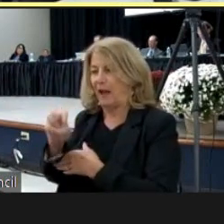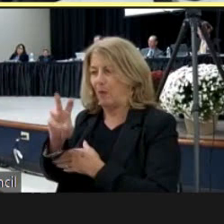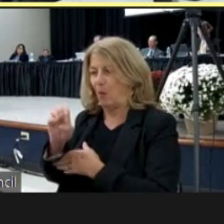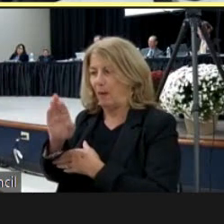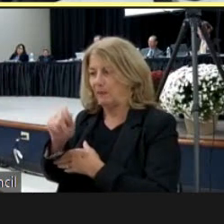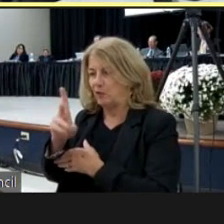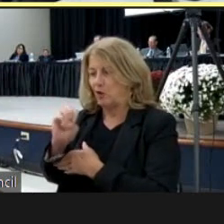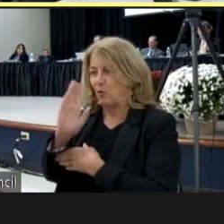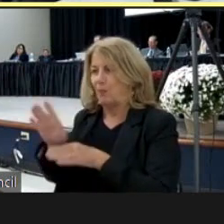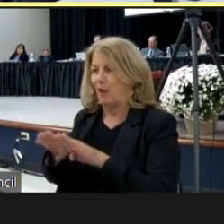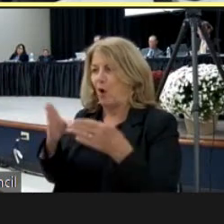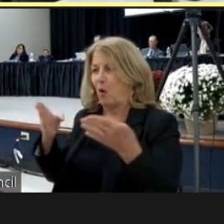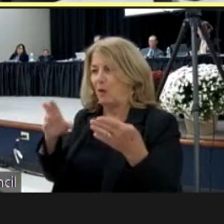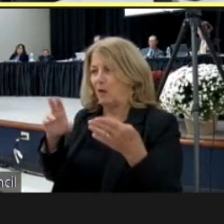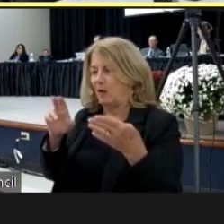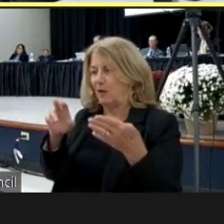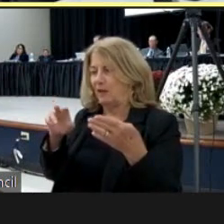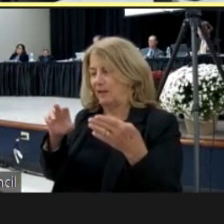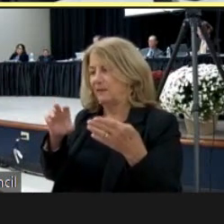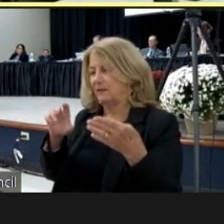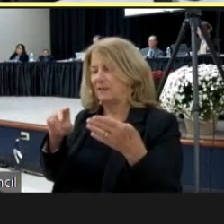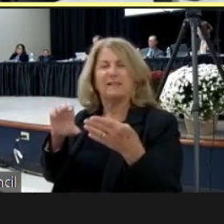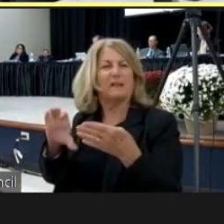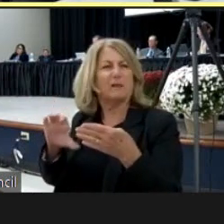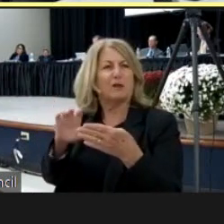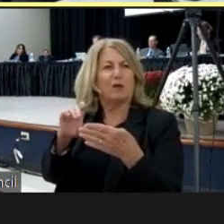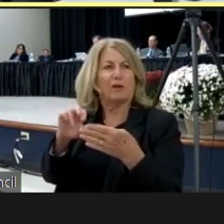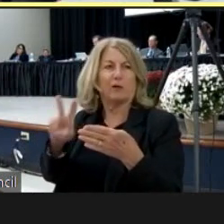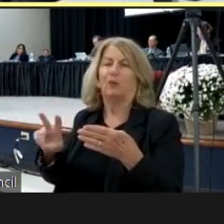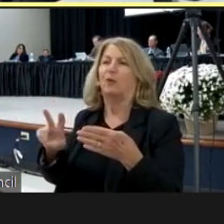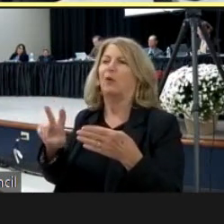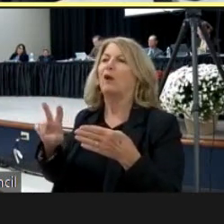that infrastructure gets completed in the timeframes they've mentioned.